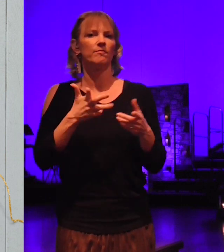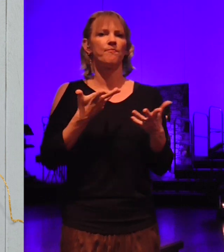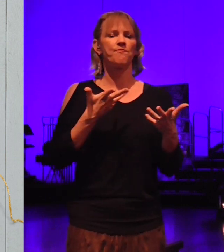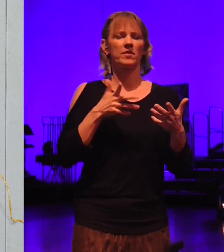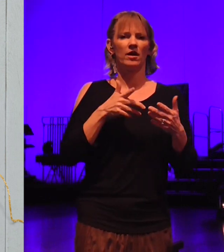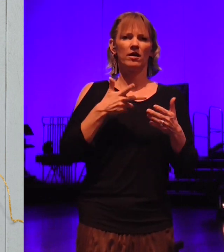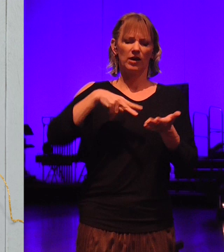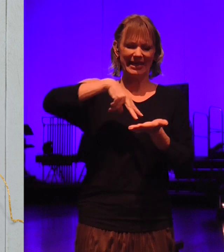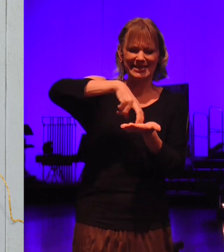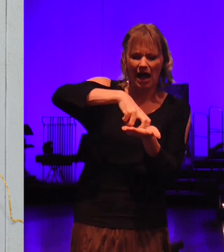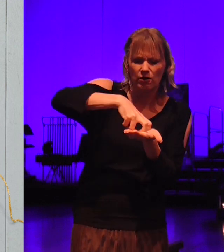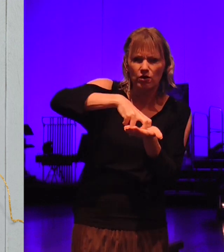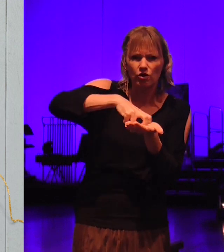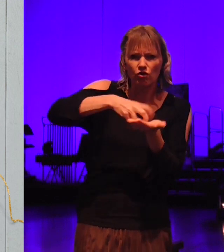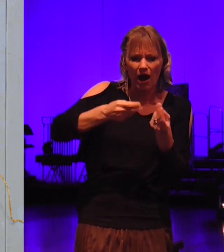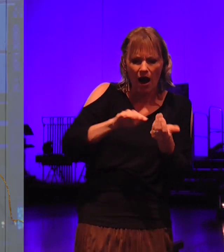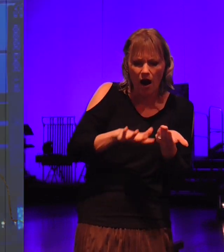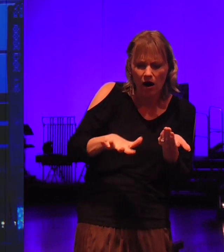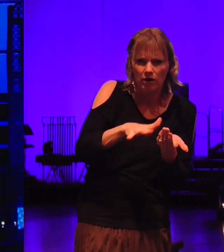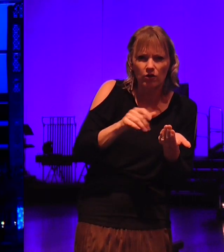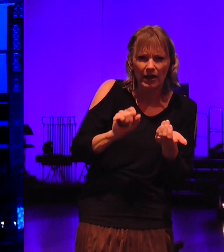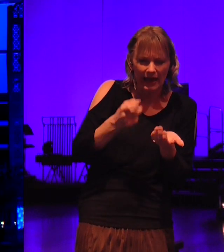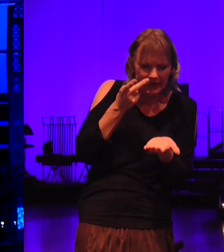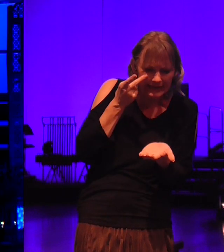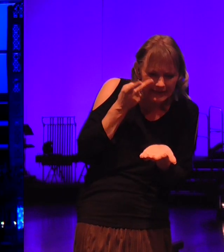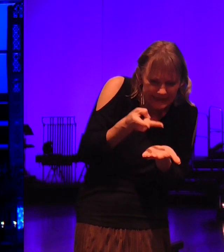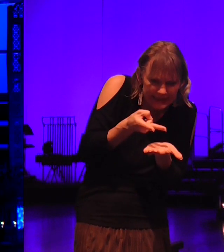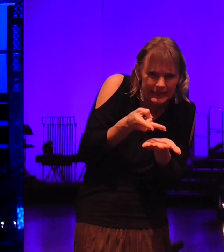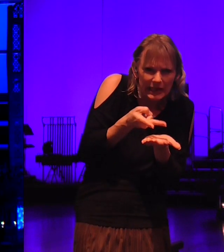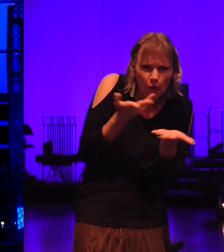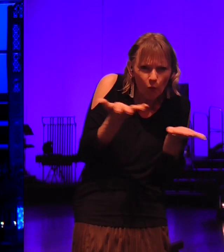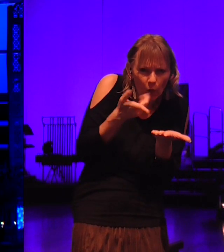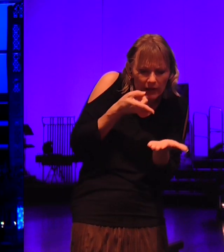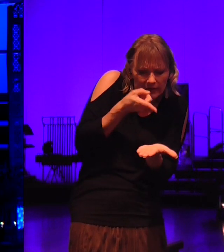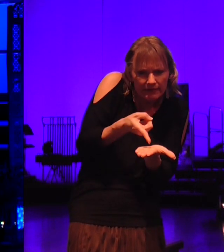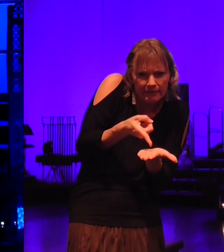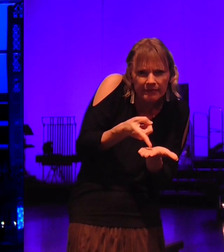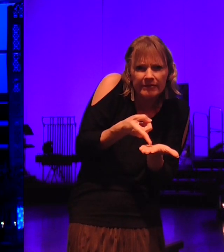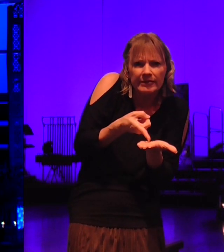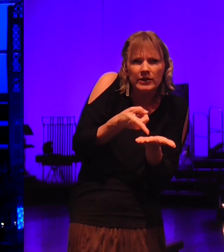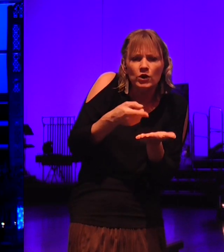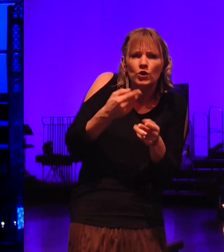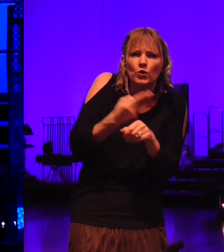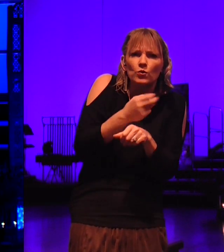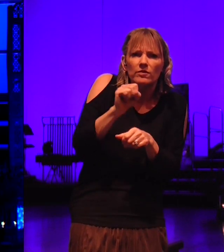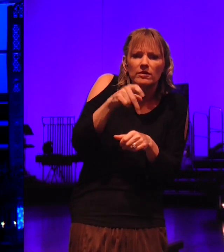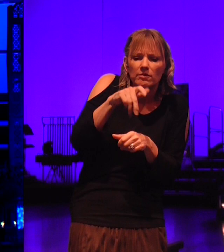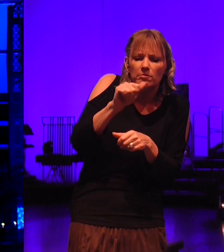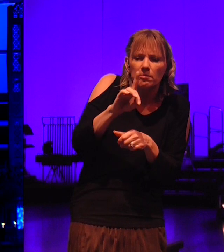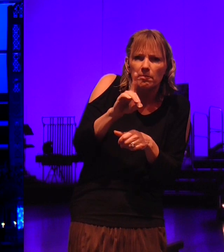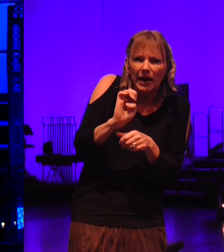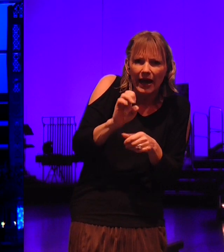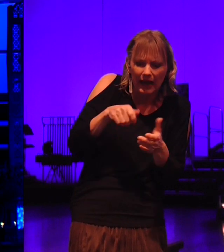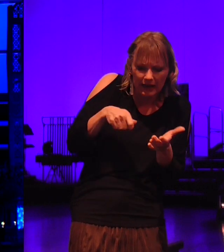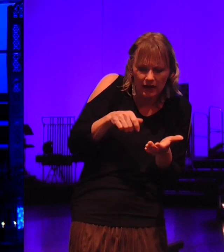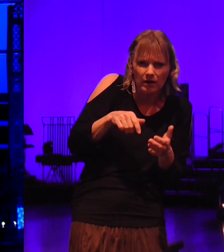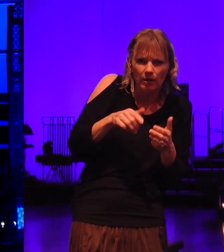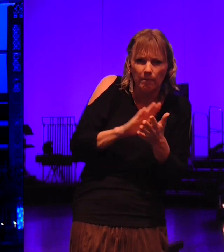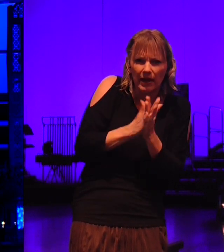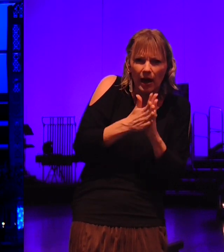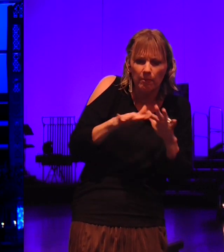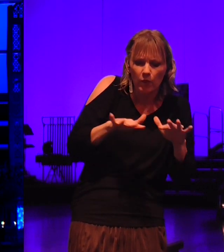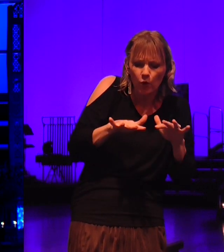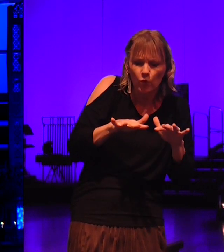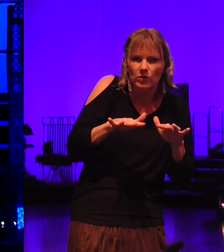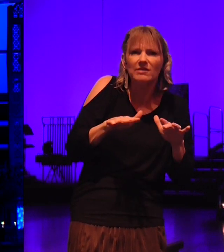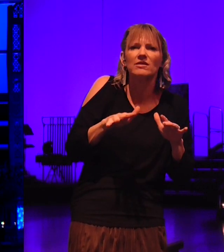the ground so you can get a good look at what you're dealing with. Use a spade to loosen the hard pack and go deeper.